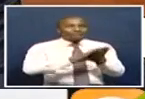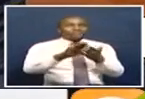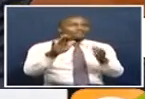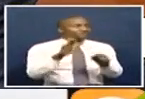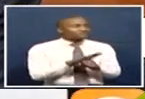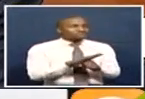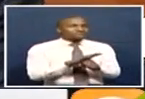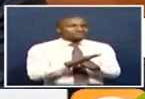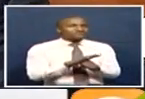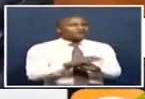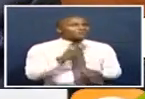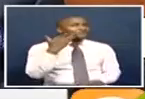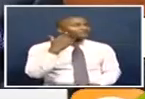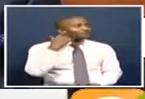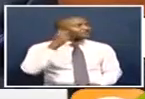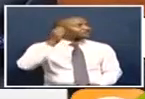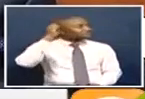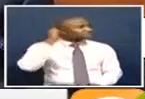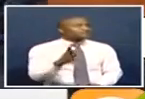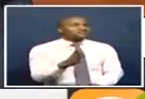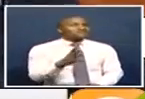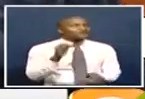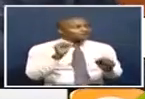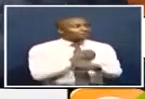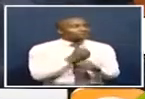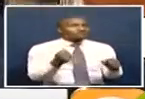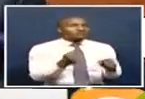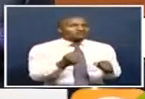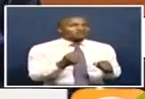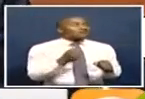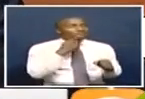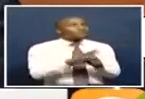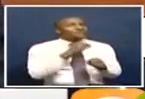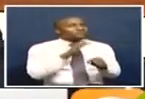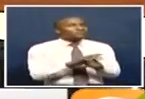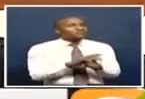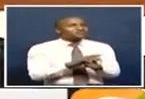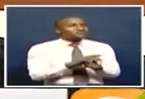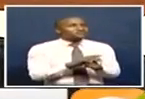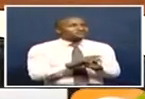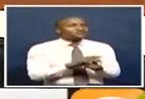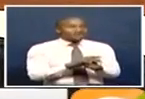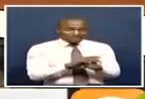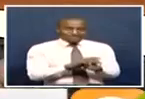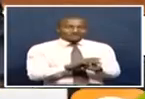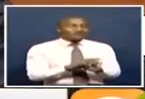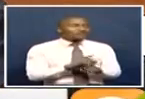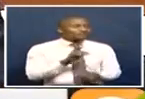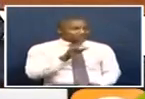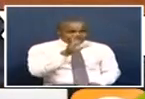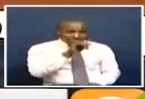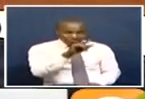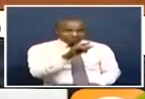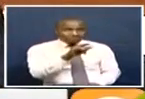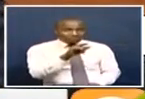the tarmac we used to think is very expensive cannot be done. We had been promised for so many years we could not see tarmac on that local road. So from the tarmac